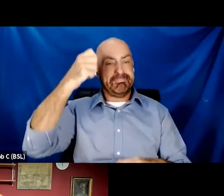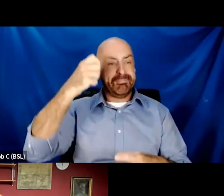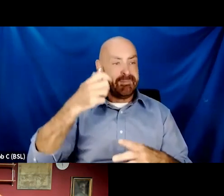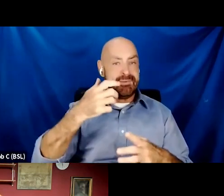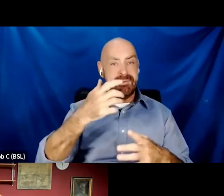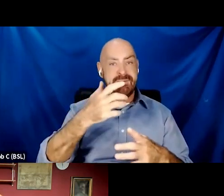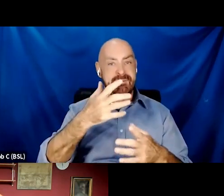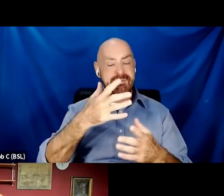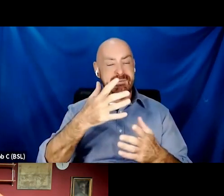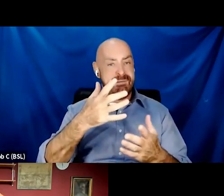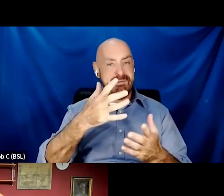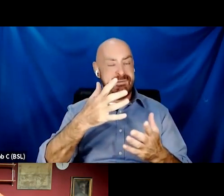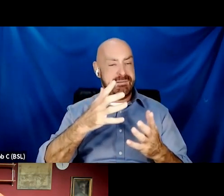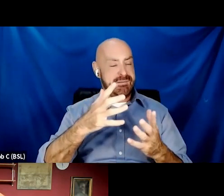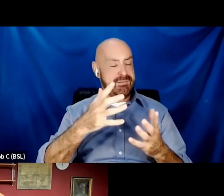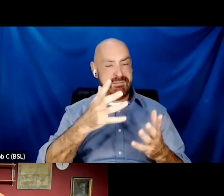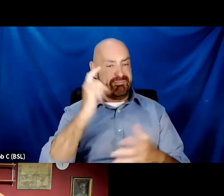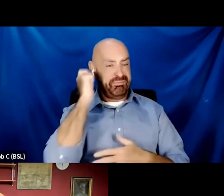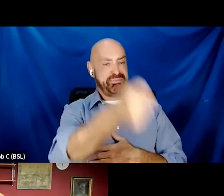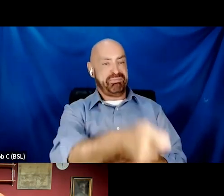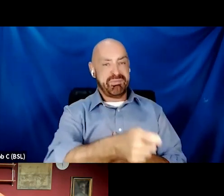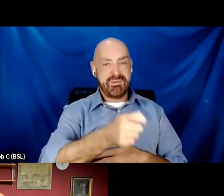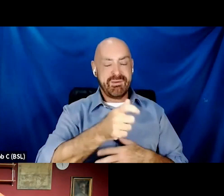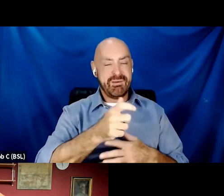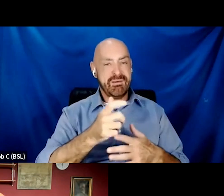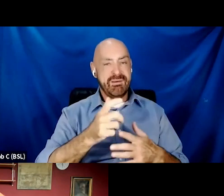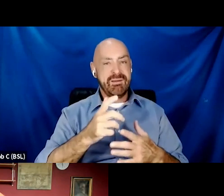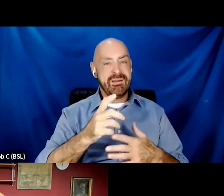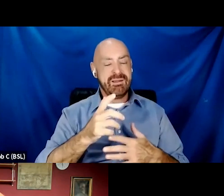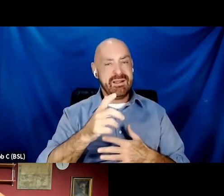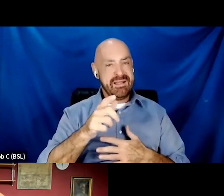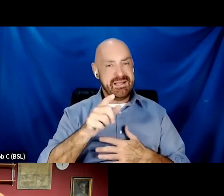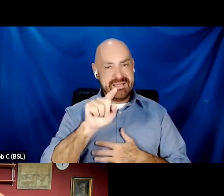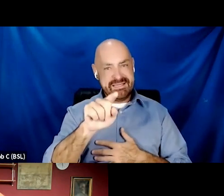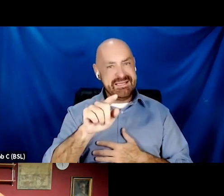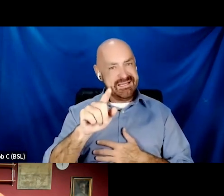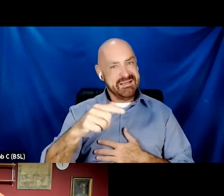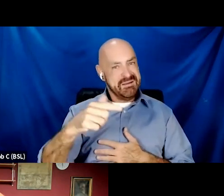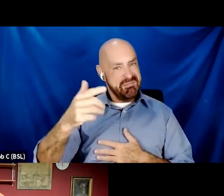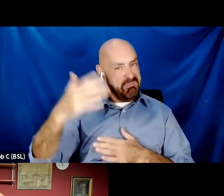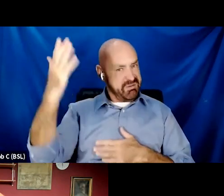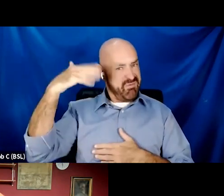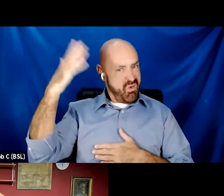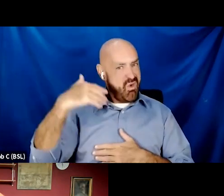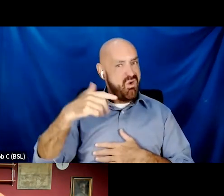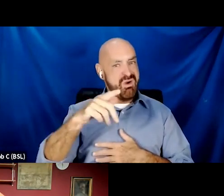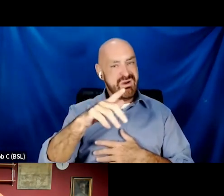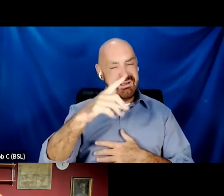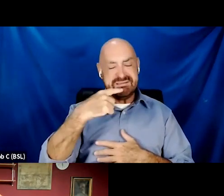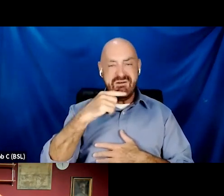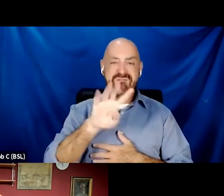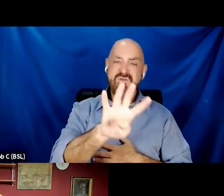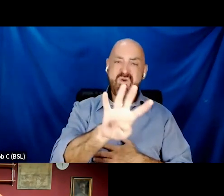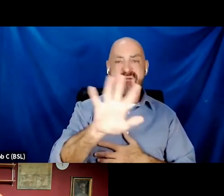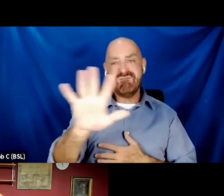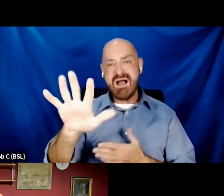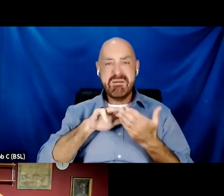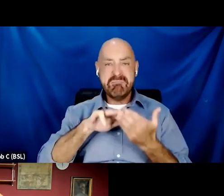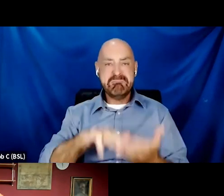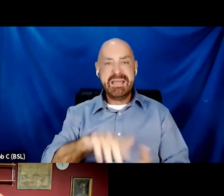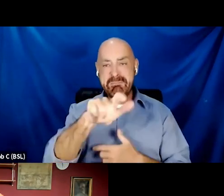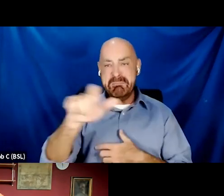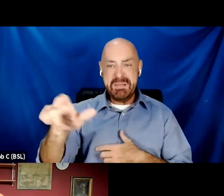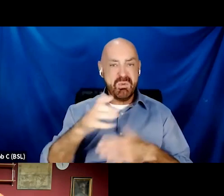the pandemic, people were saying there will be 4 or 5 million people unemployed at the end of this. Economists,